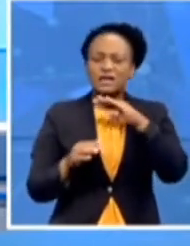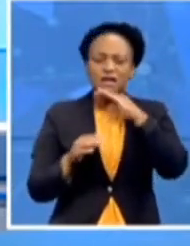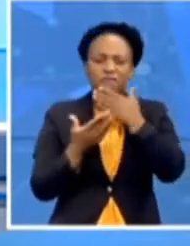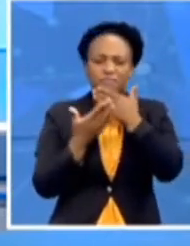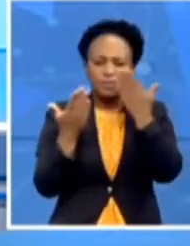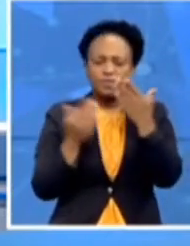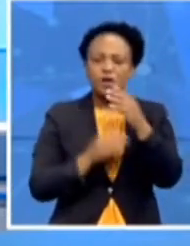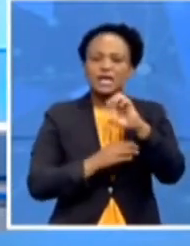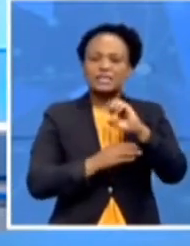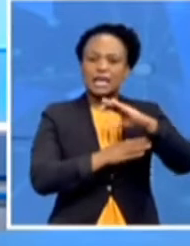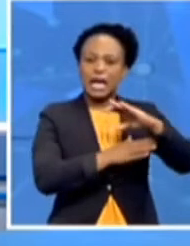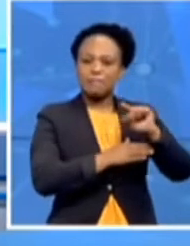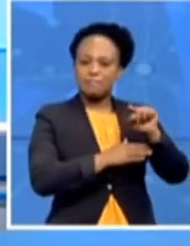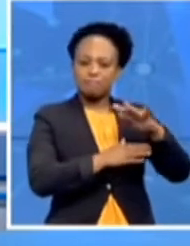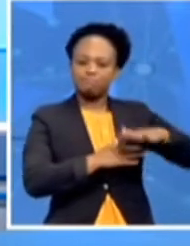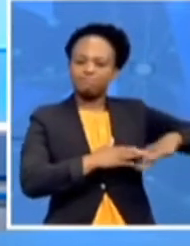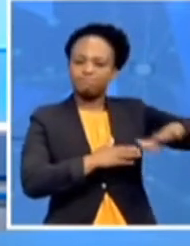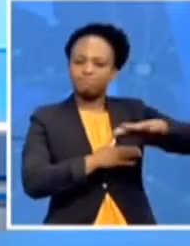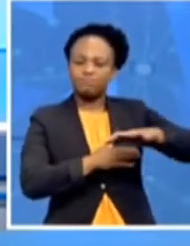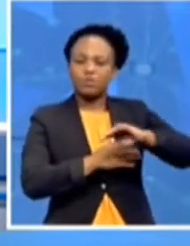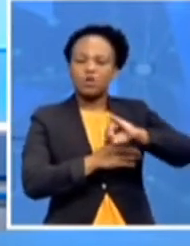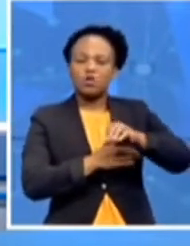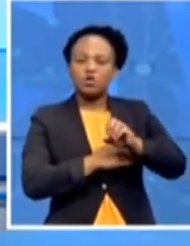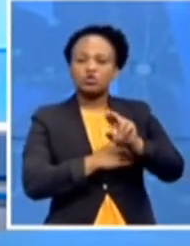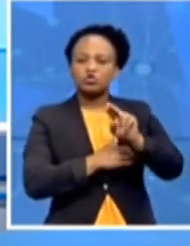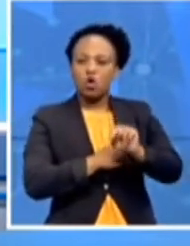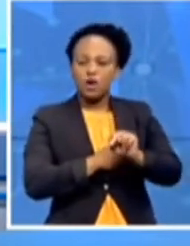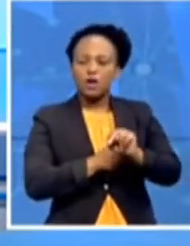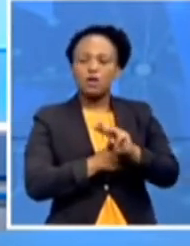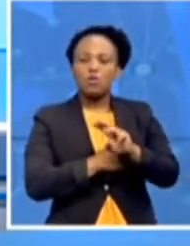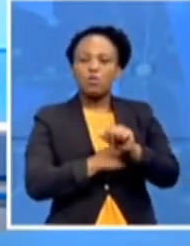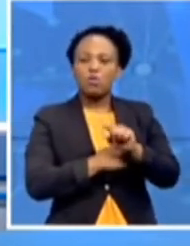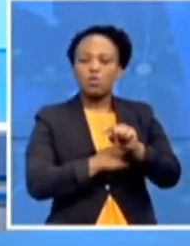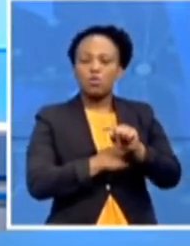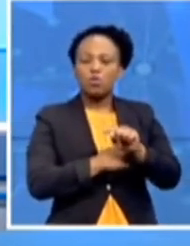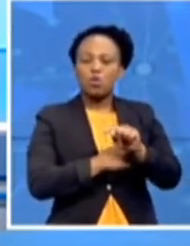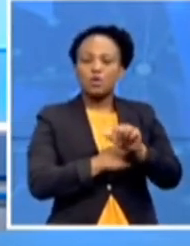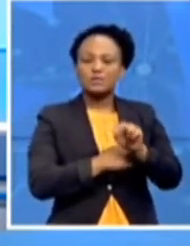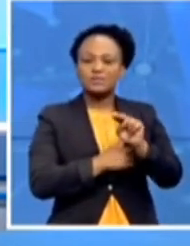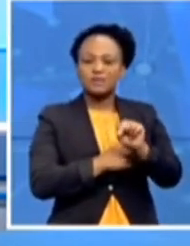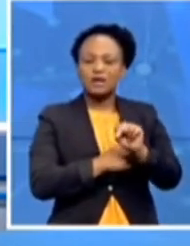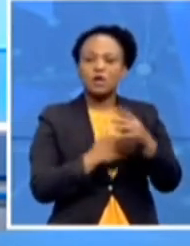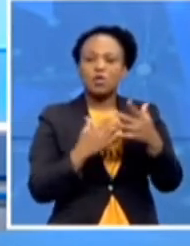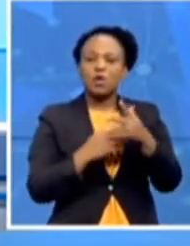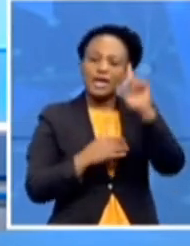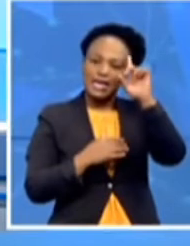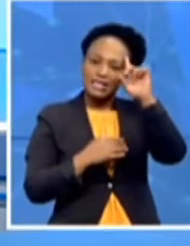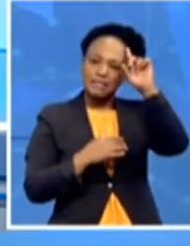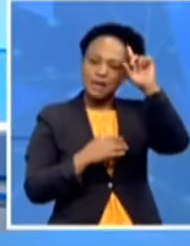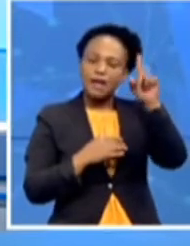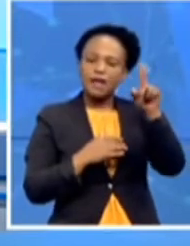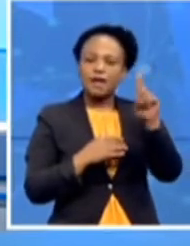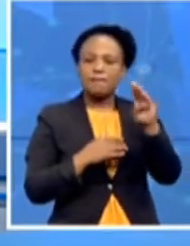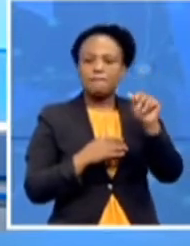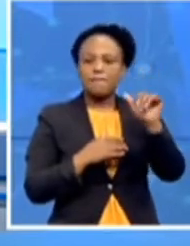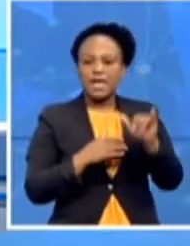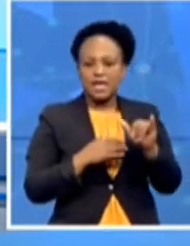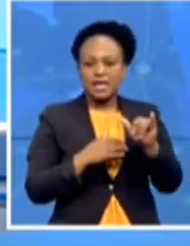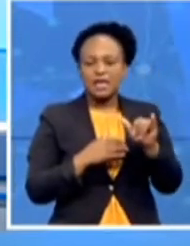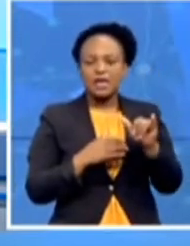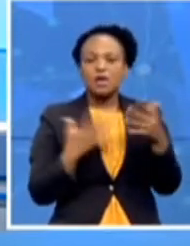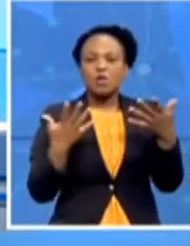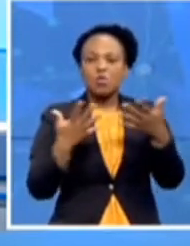John Walton Secondary School at Kariega in Nelson Mandela Bay School, Nelson Mandela in the coastal provinces. Schools